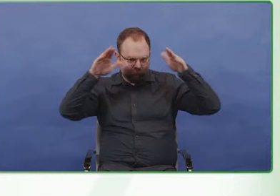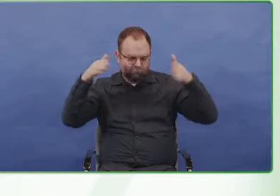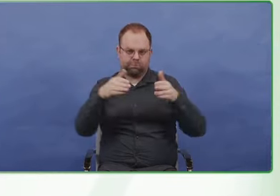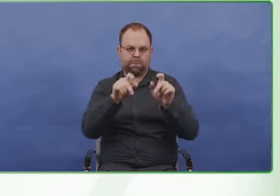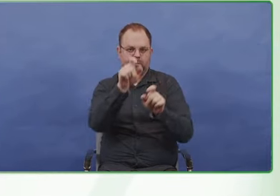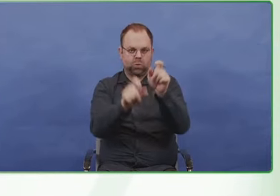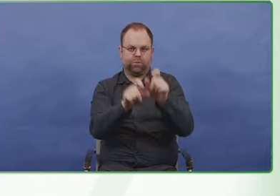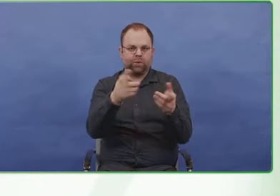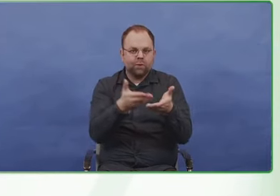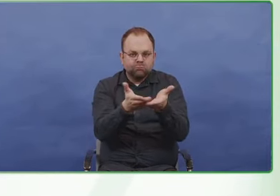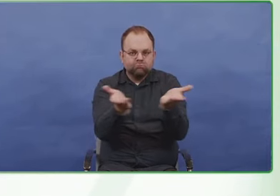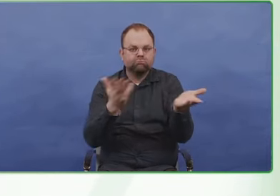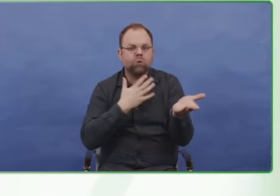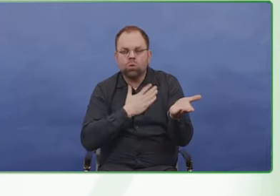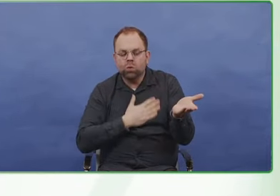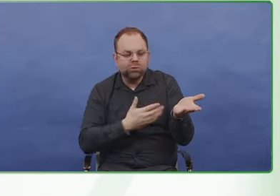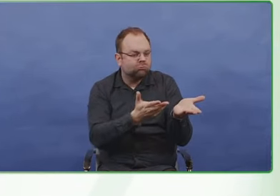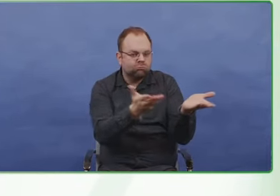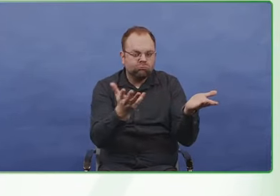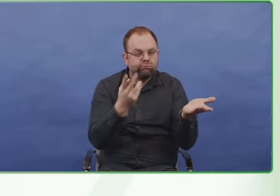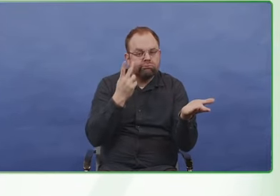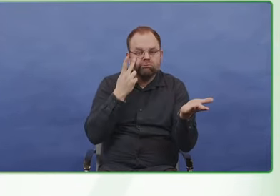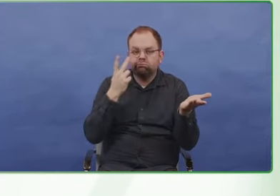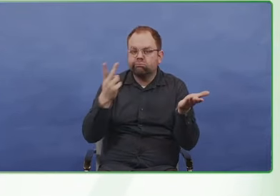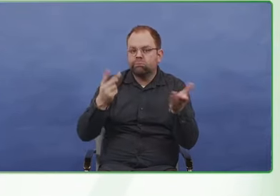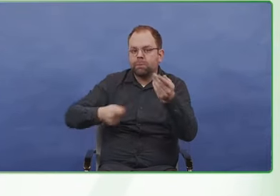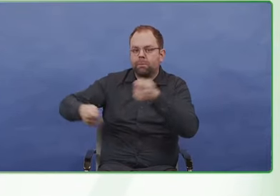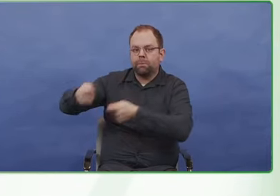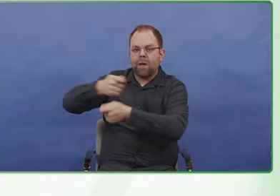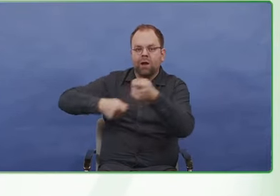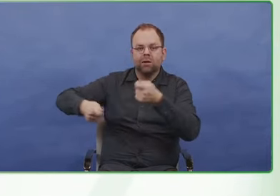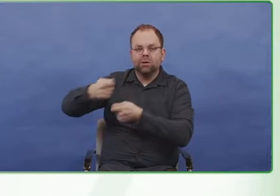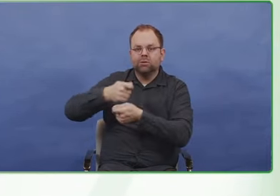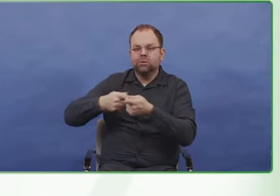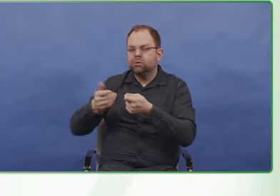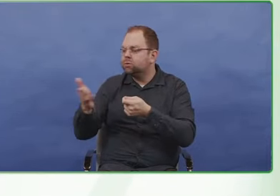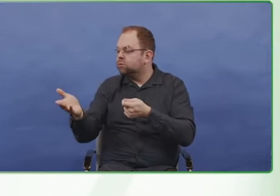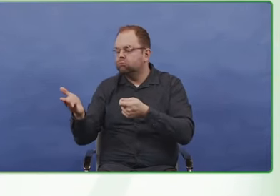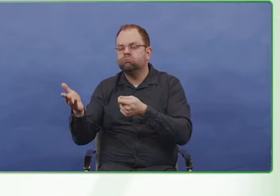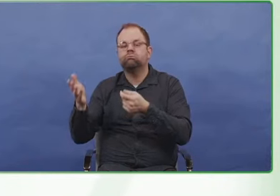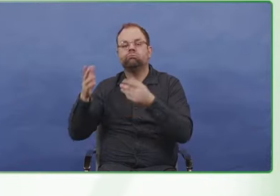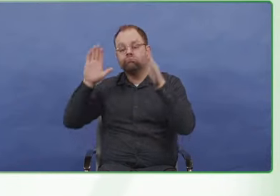overall is towards the people's well-being. Next slide, please.